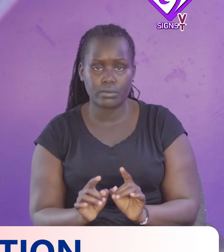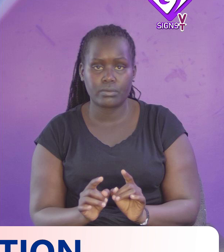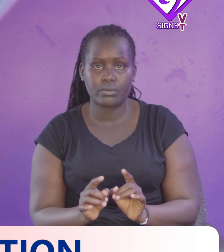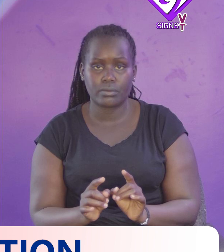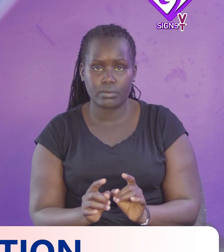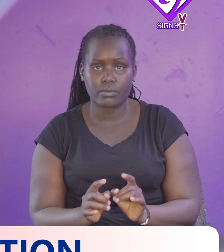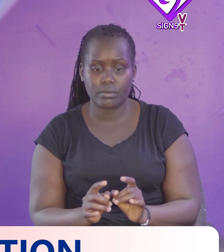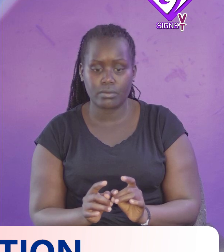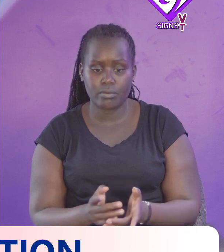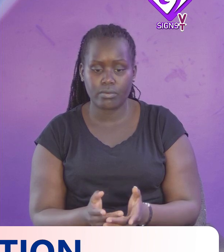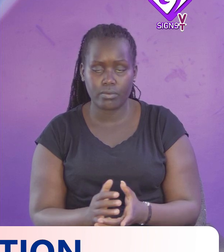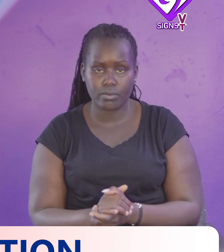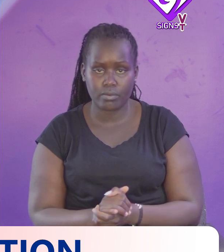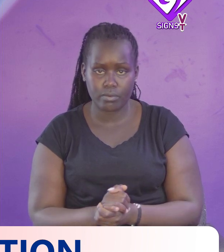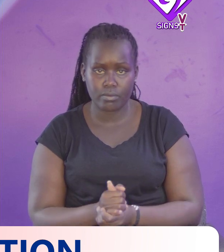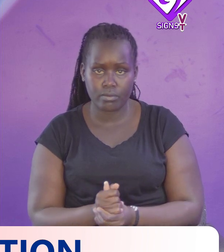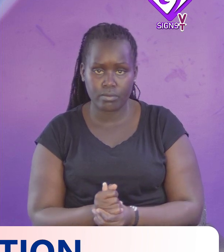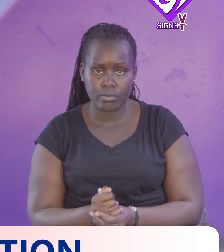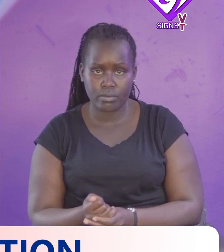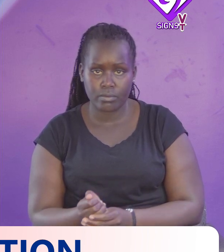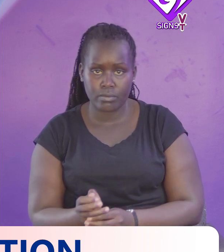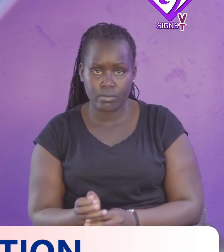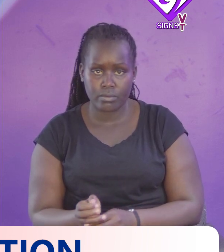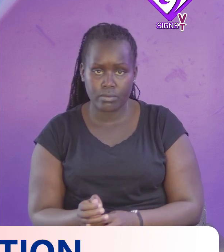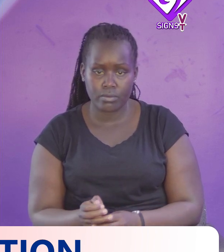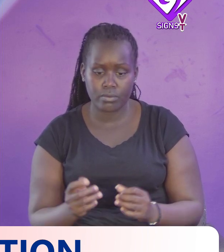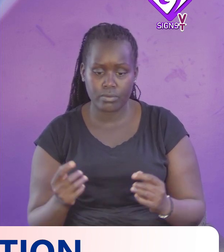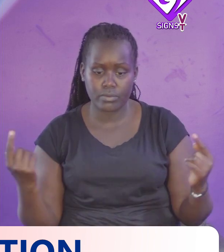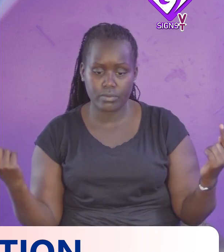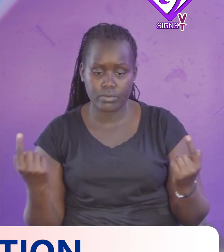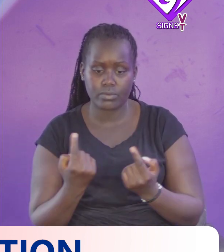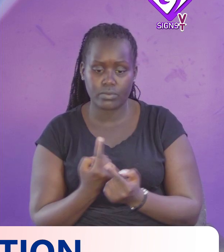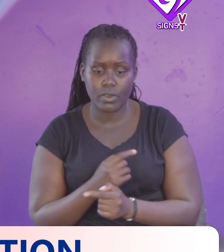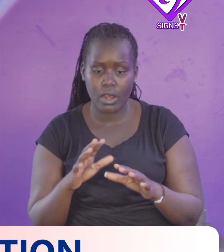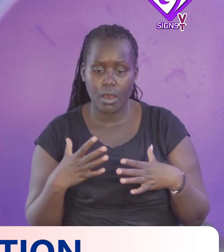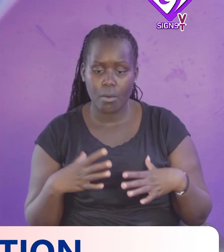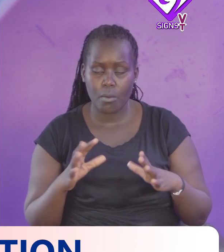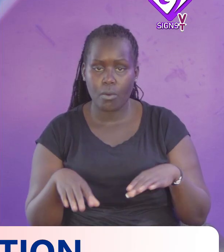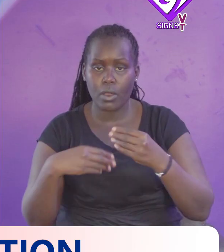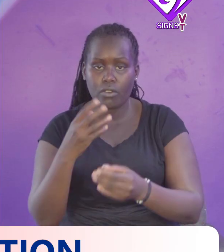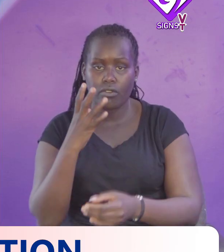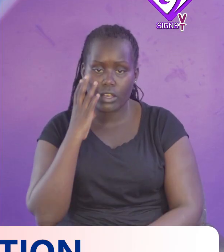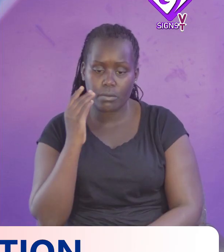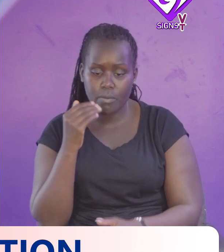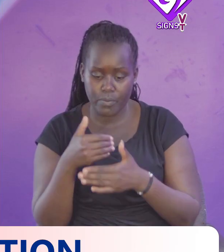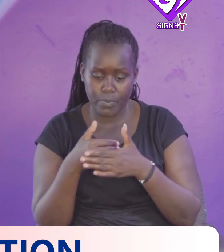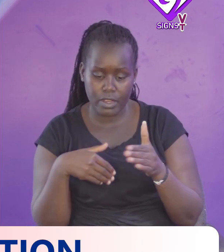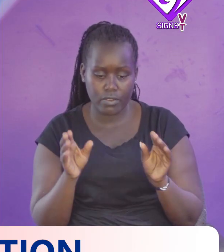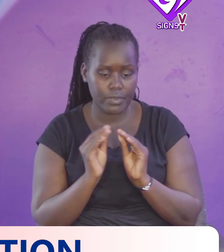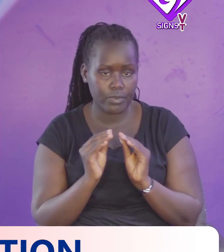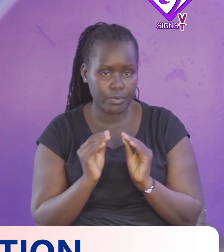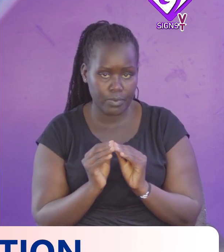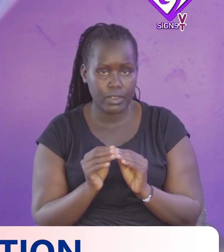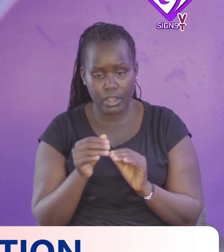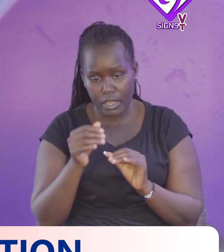an ORPP meeting. And different people were giving their experiences even before the meeting. And I remember